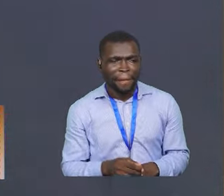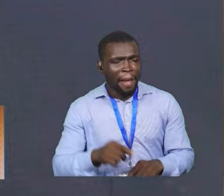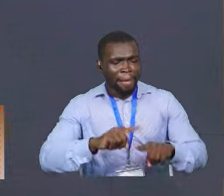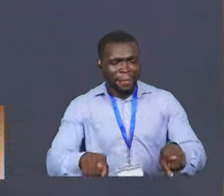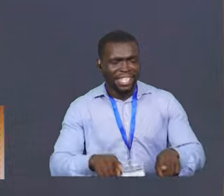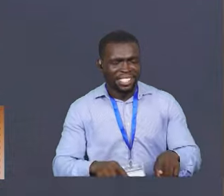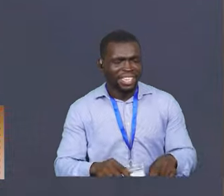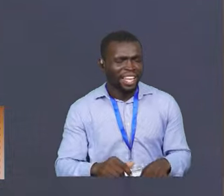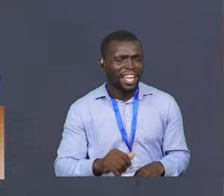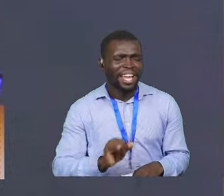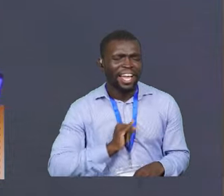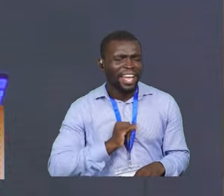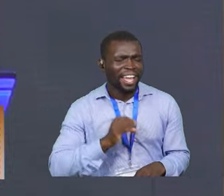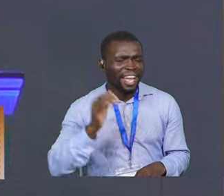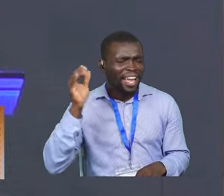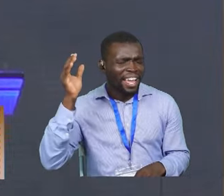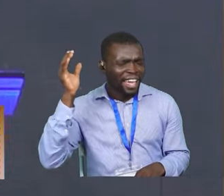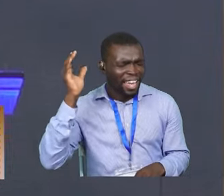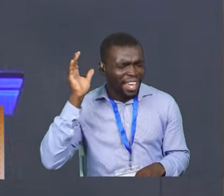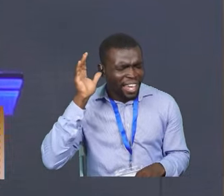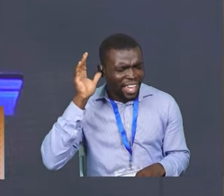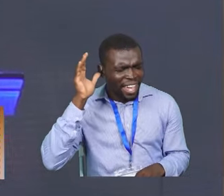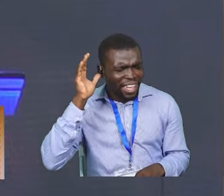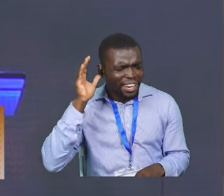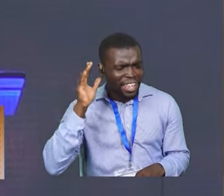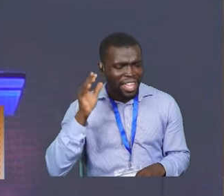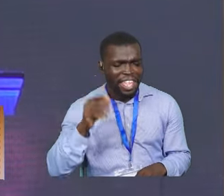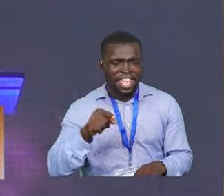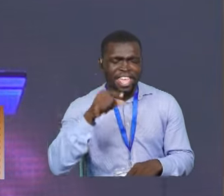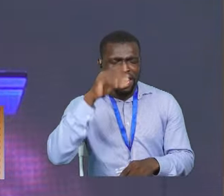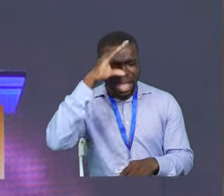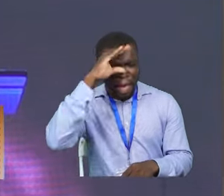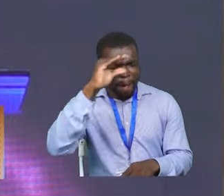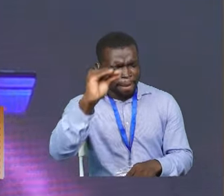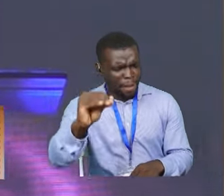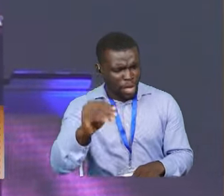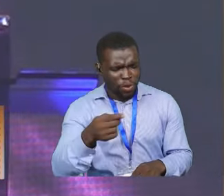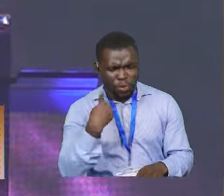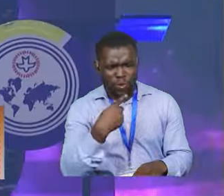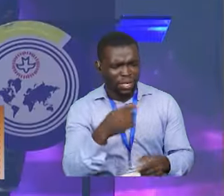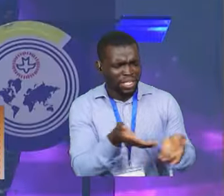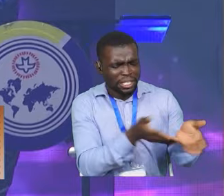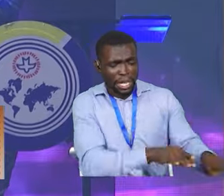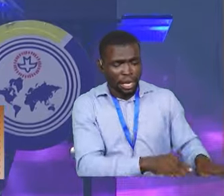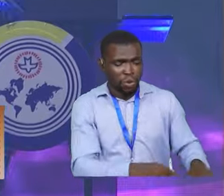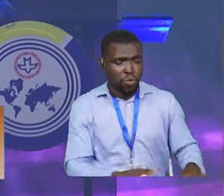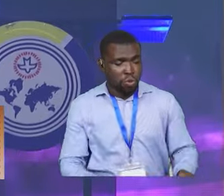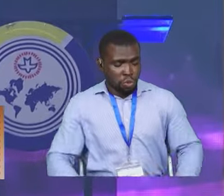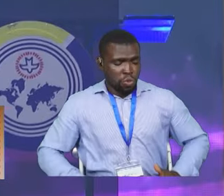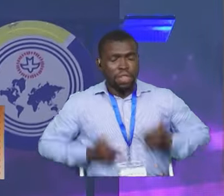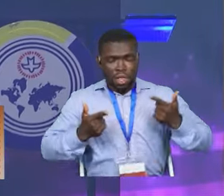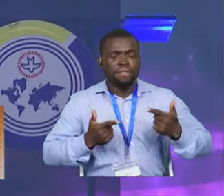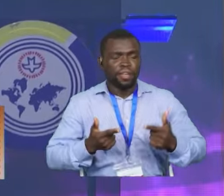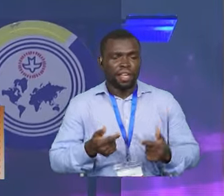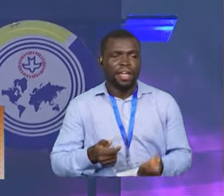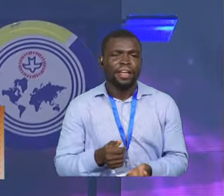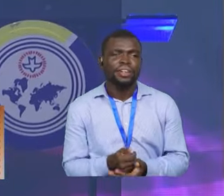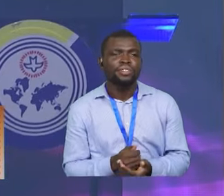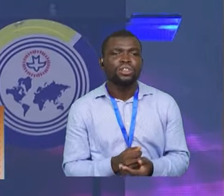voice saying, he shall live. He will